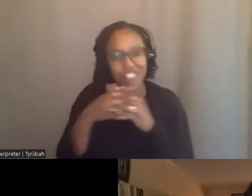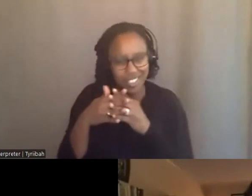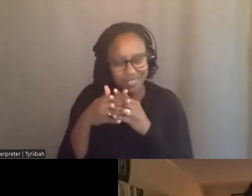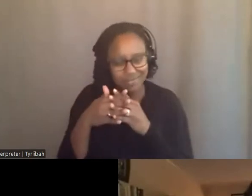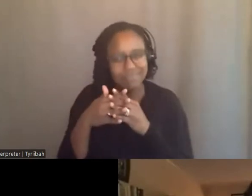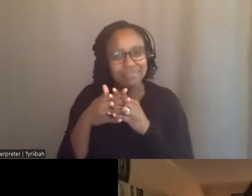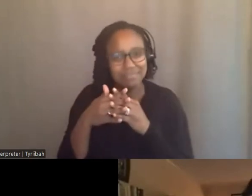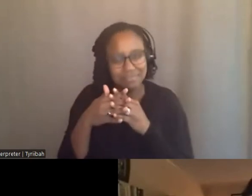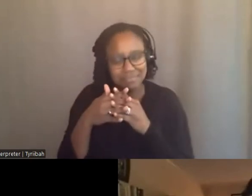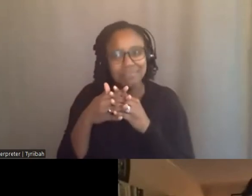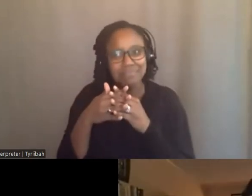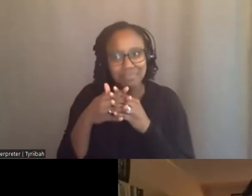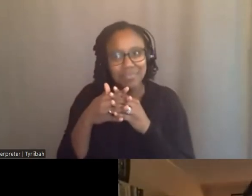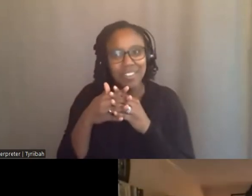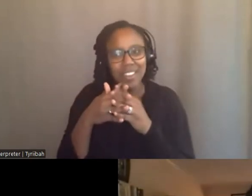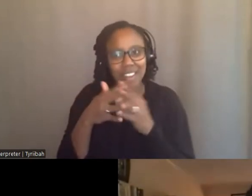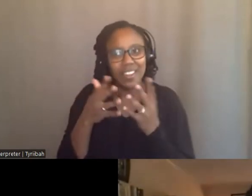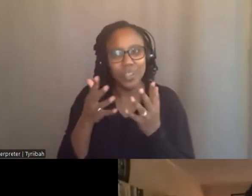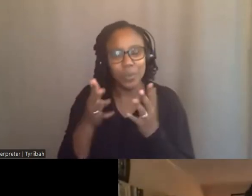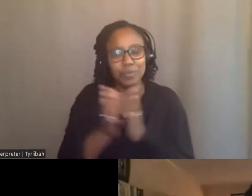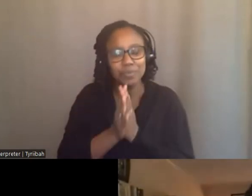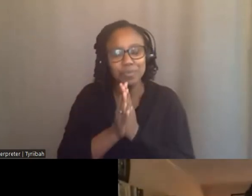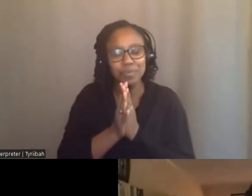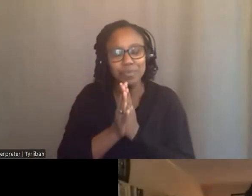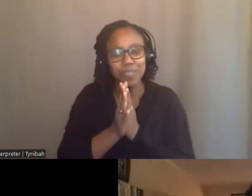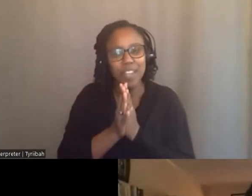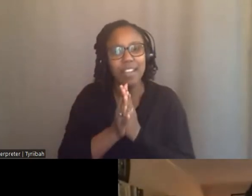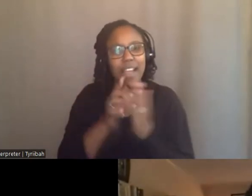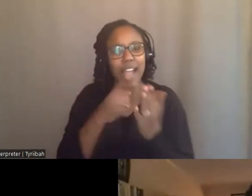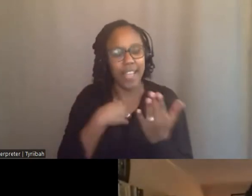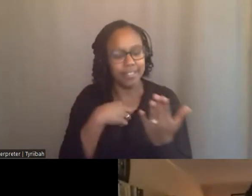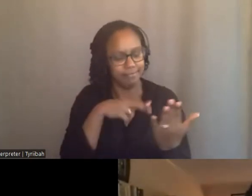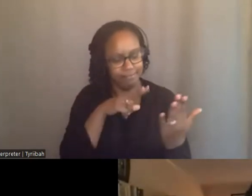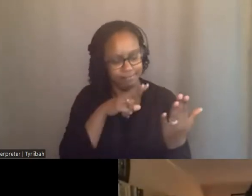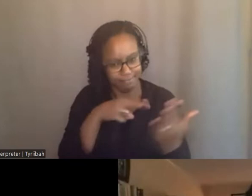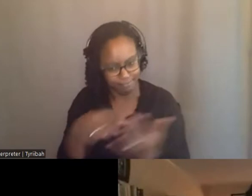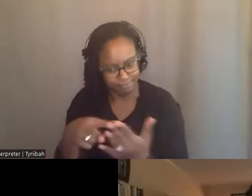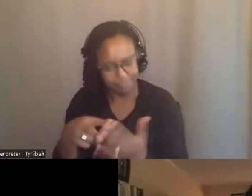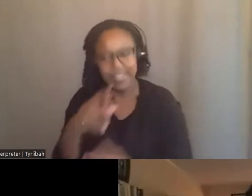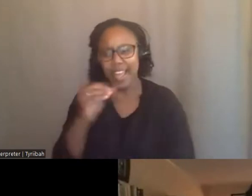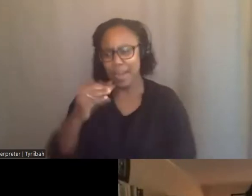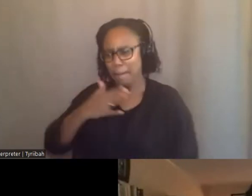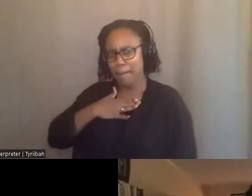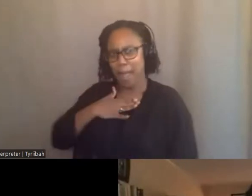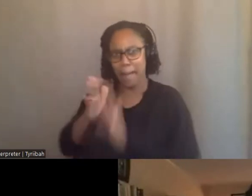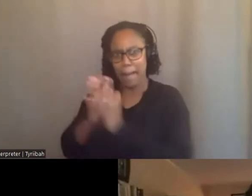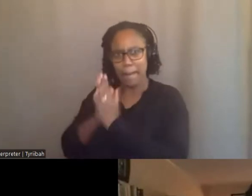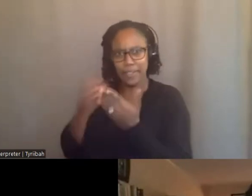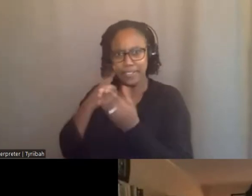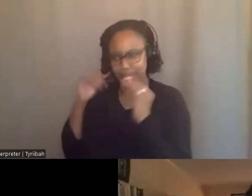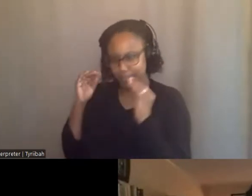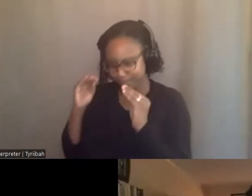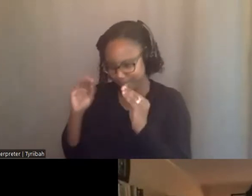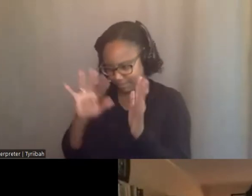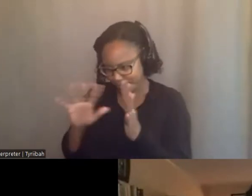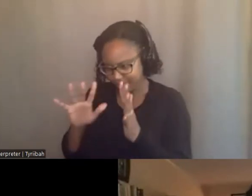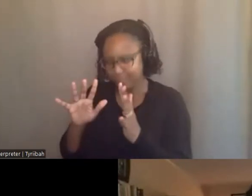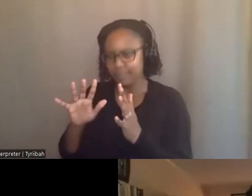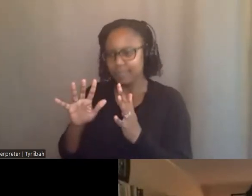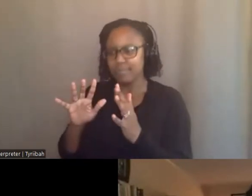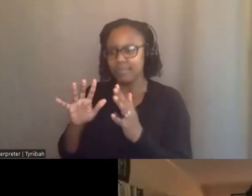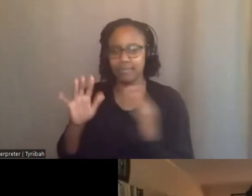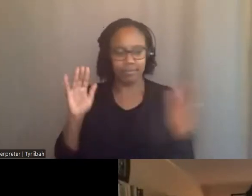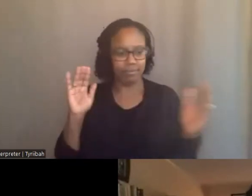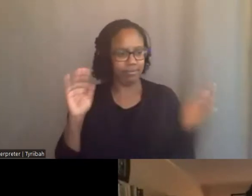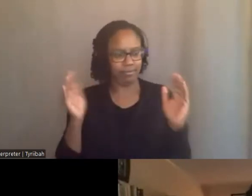And so anyway, I looked through a bunch of my textbooks after I read your book to see, okay, what